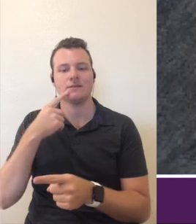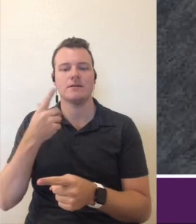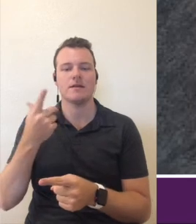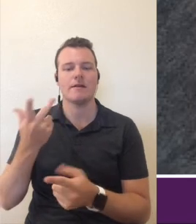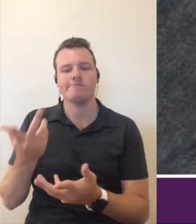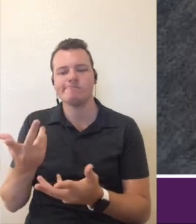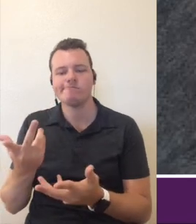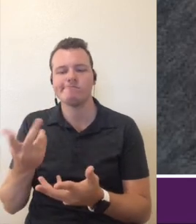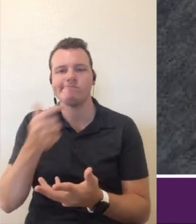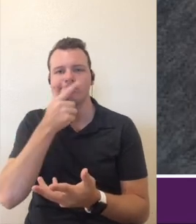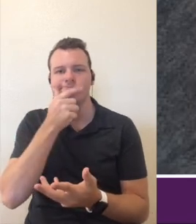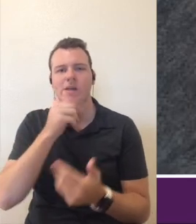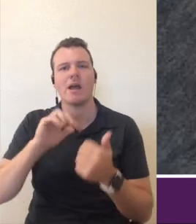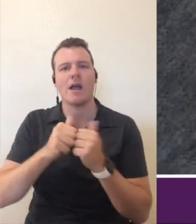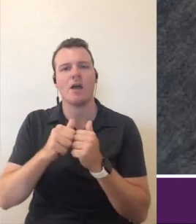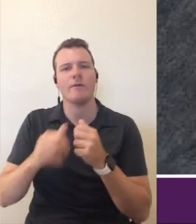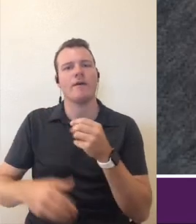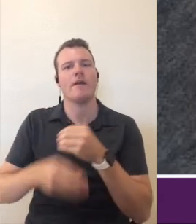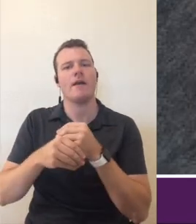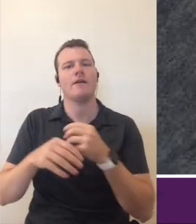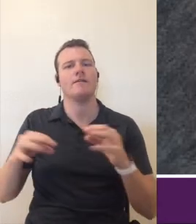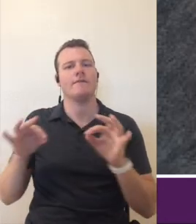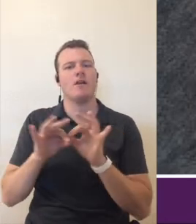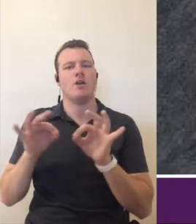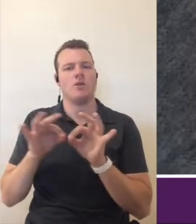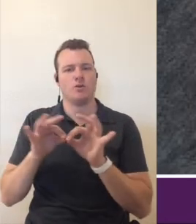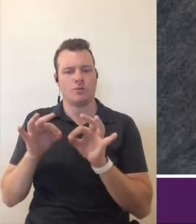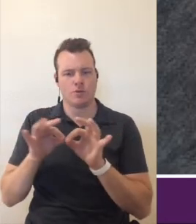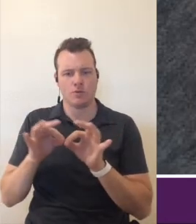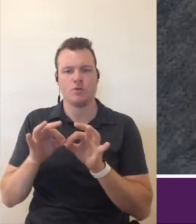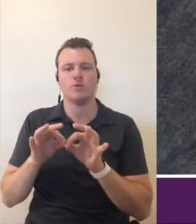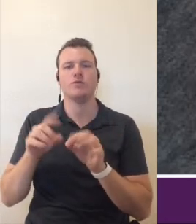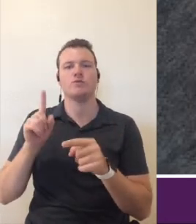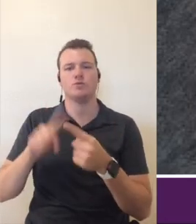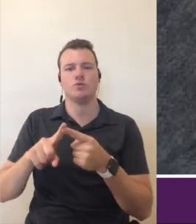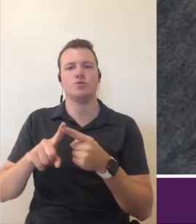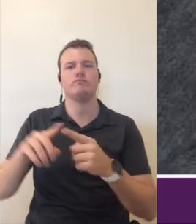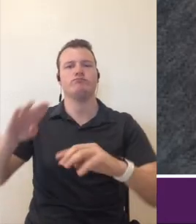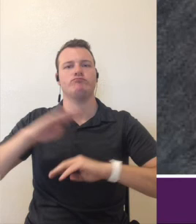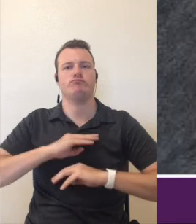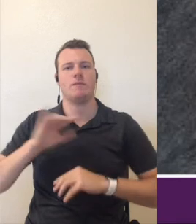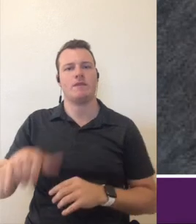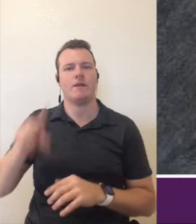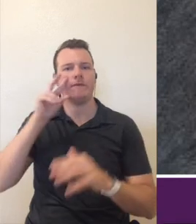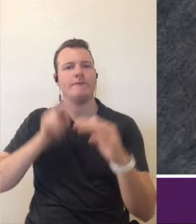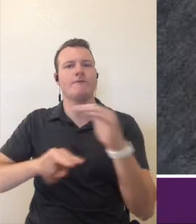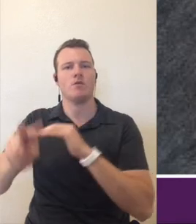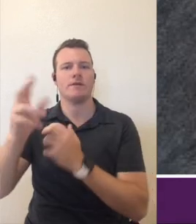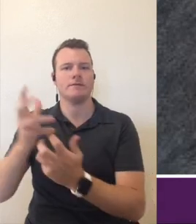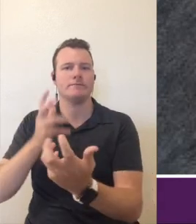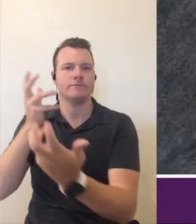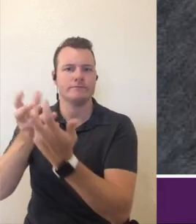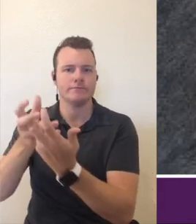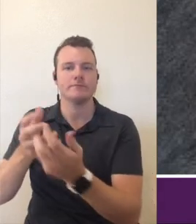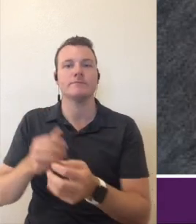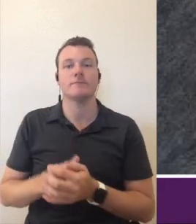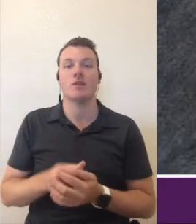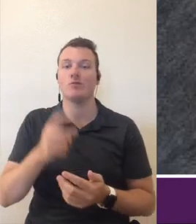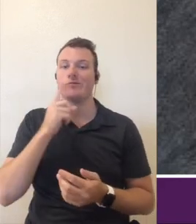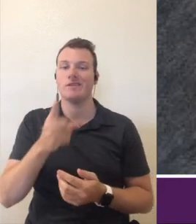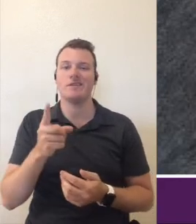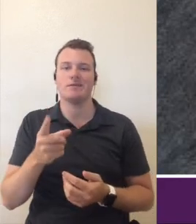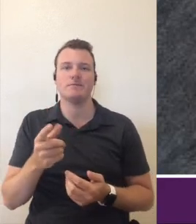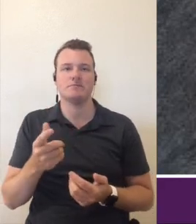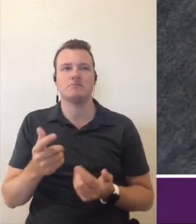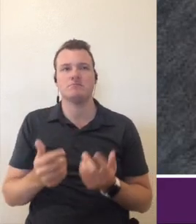that we're profitable, the question becomes, what value can we add in order to meet this forecast? And